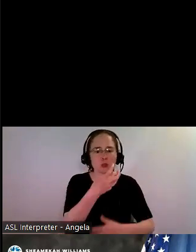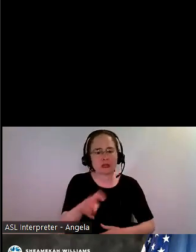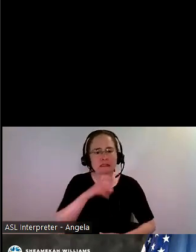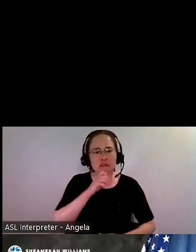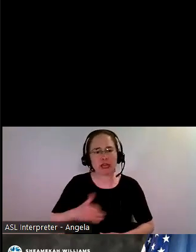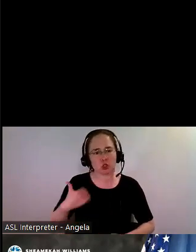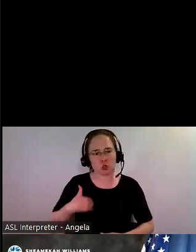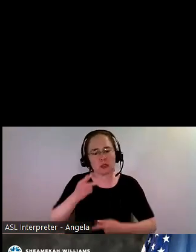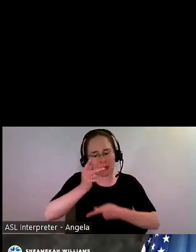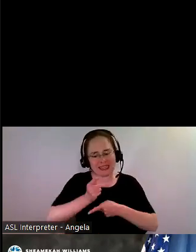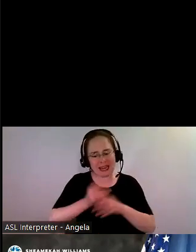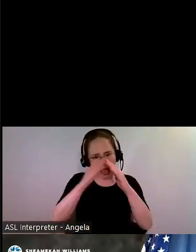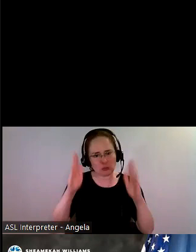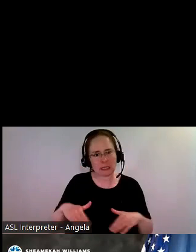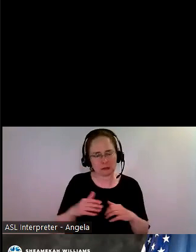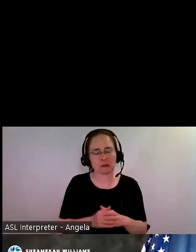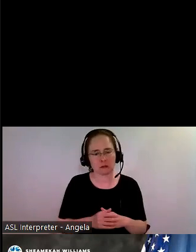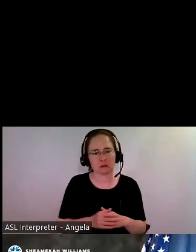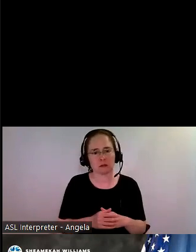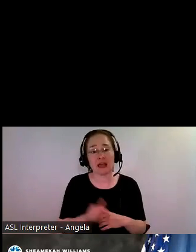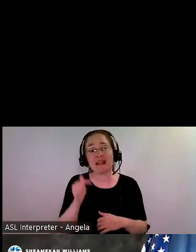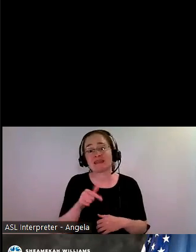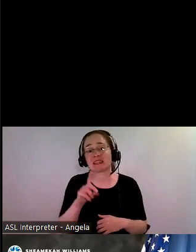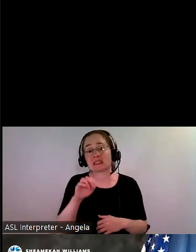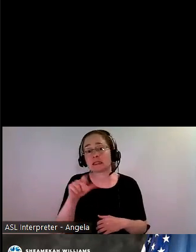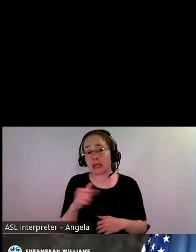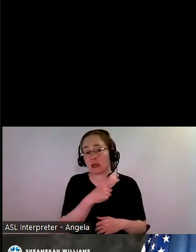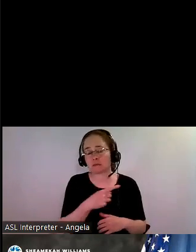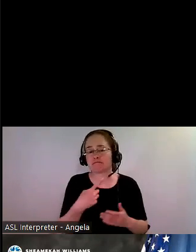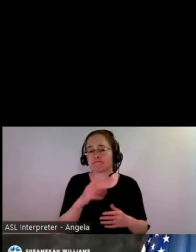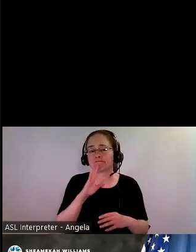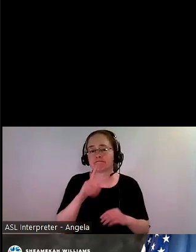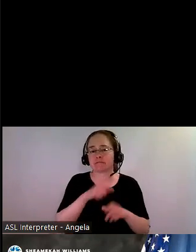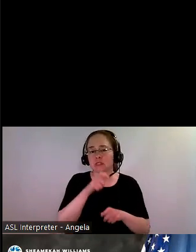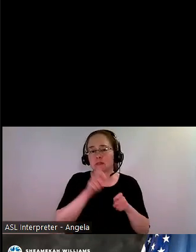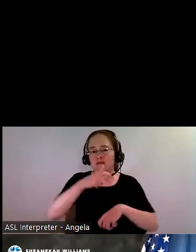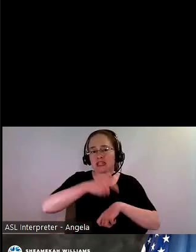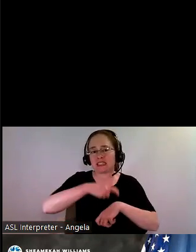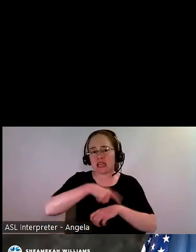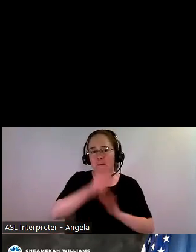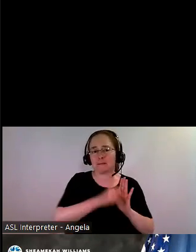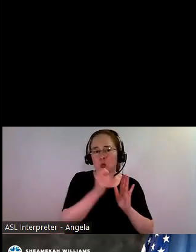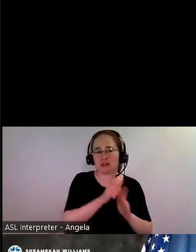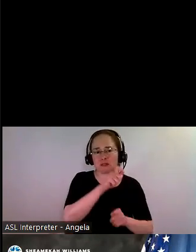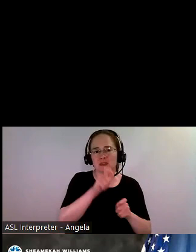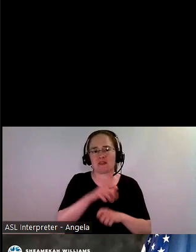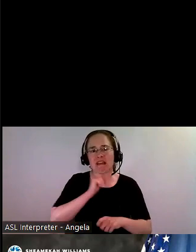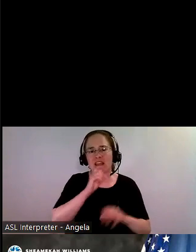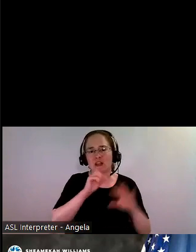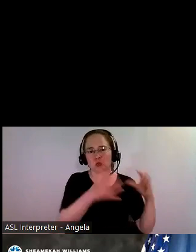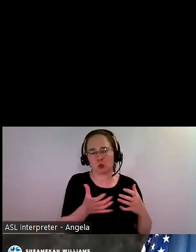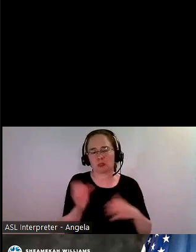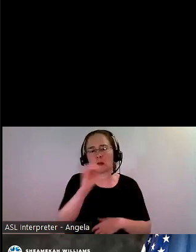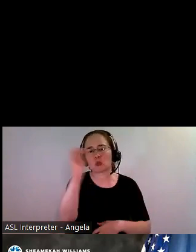to maintain housing. This particular data really talks about certain time periods and age groups and the percentages of young